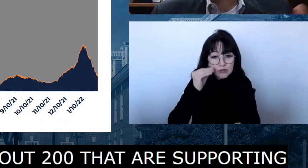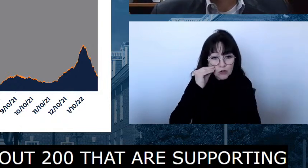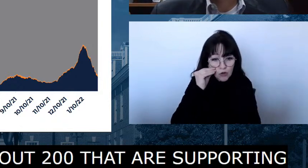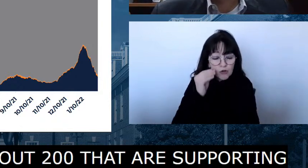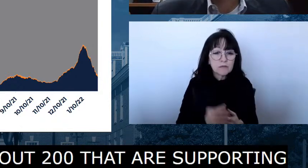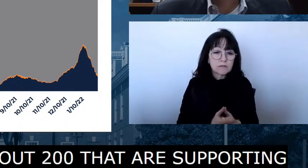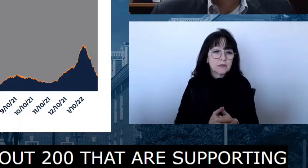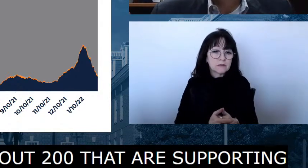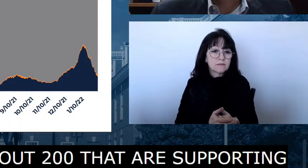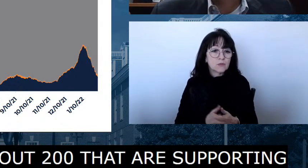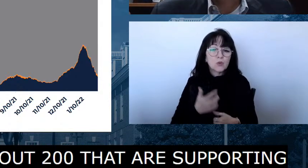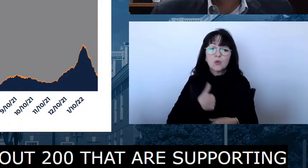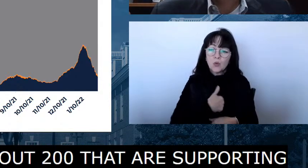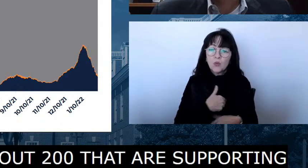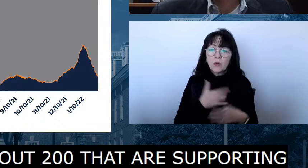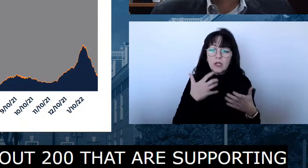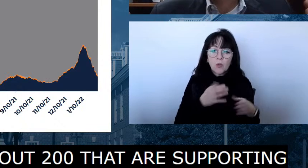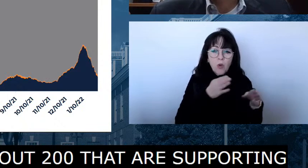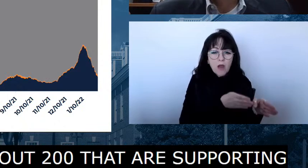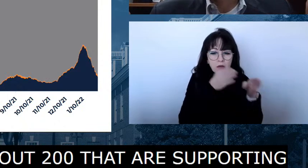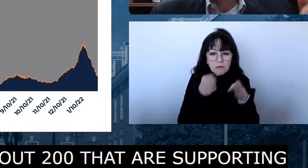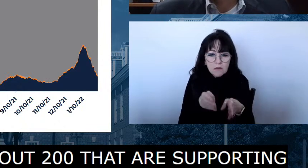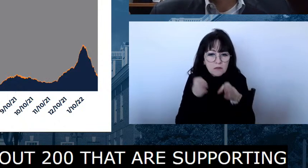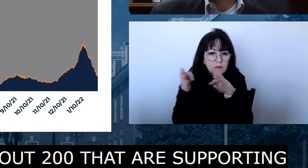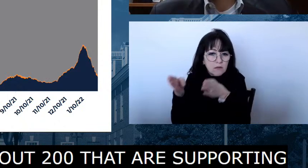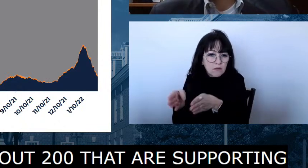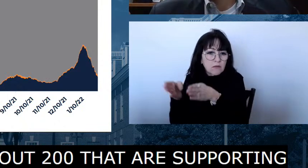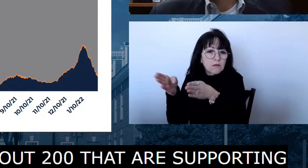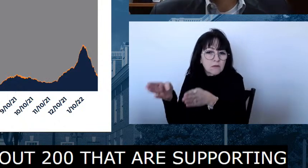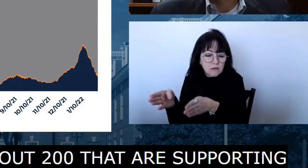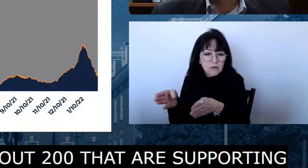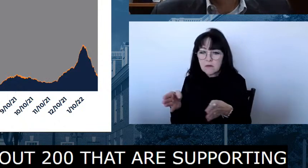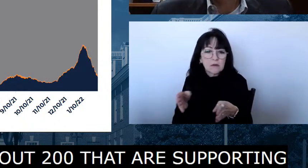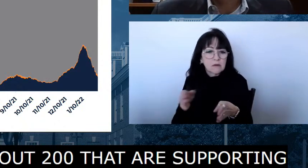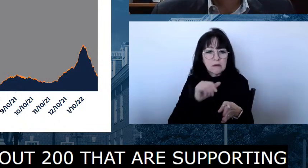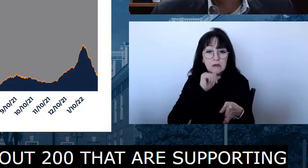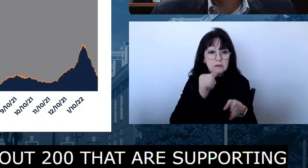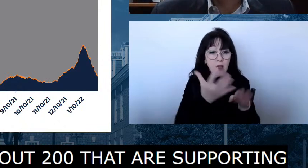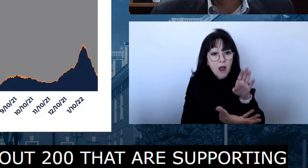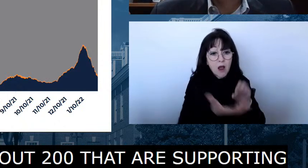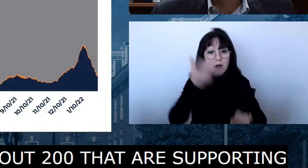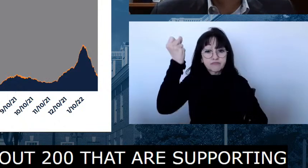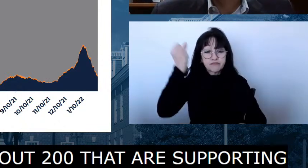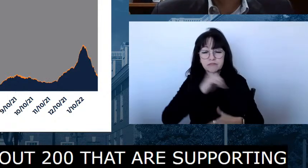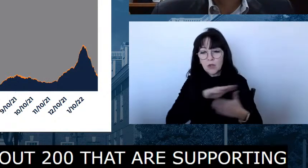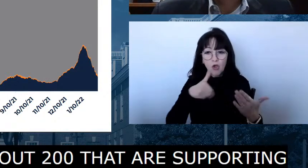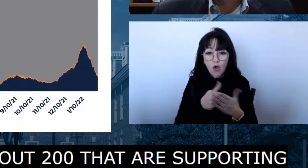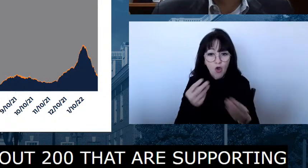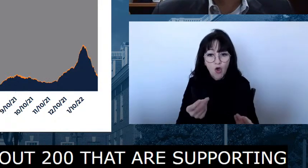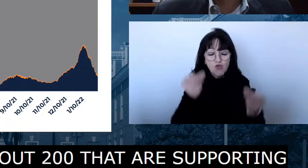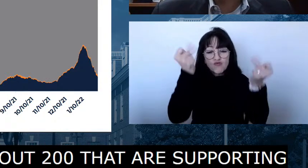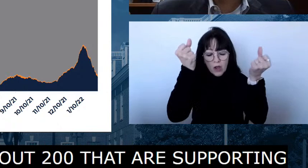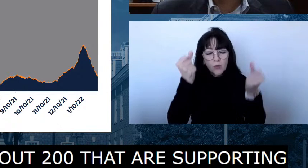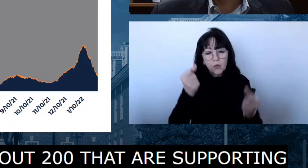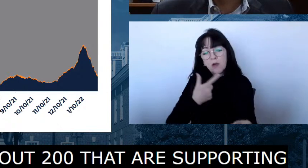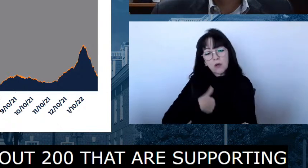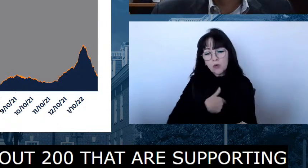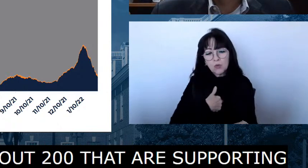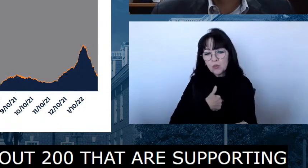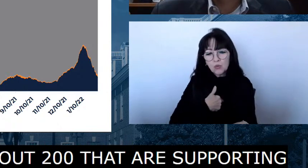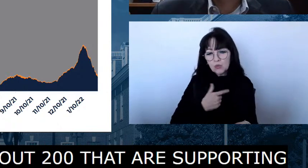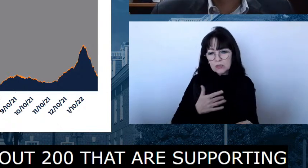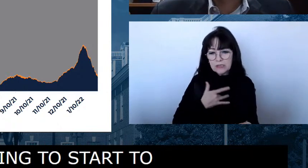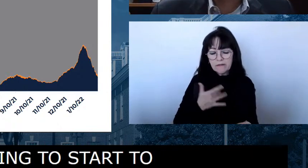this so we don't impact the operation of the hospitals, cutting back, a certain percentage each week till middle of March. And they have